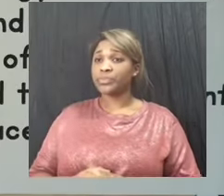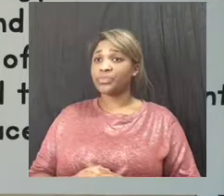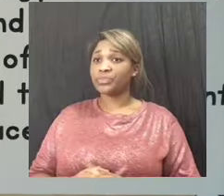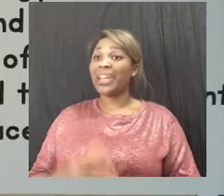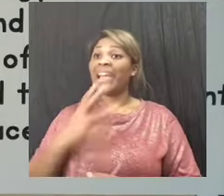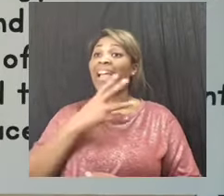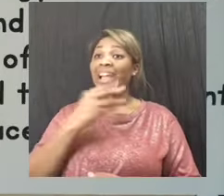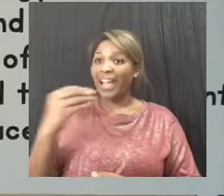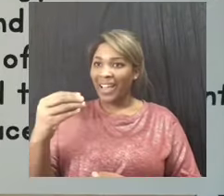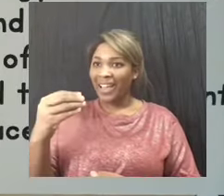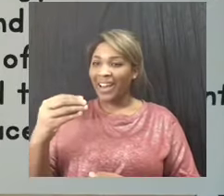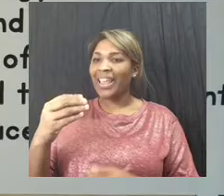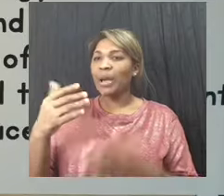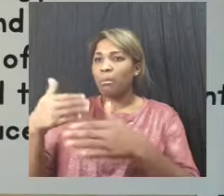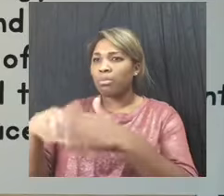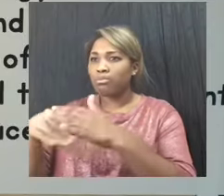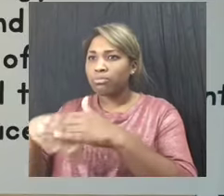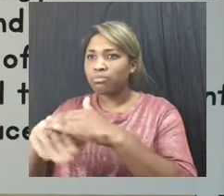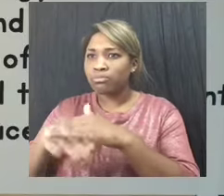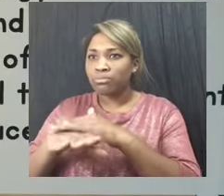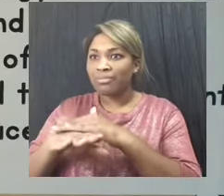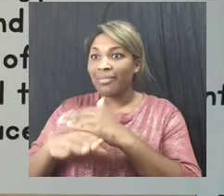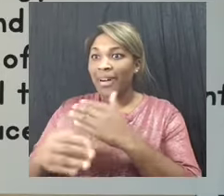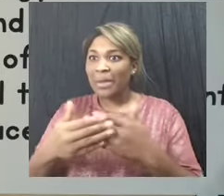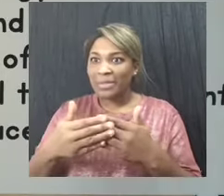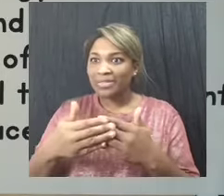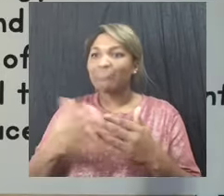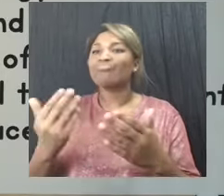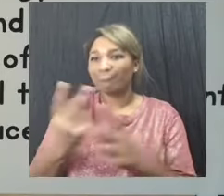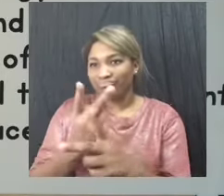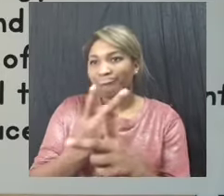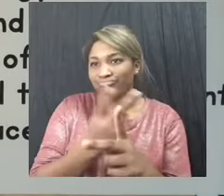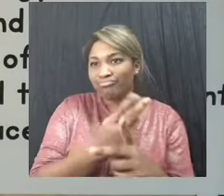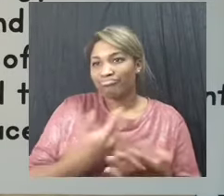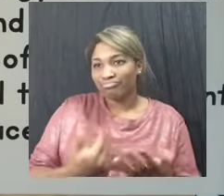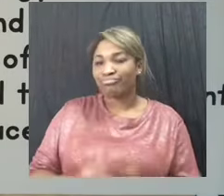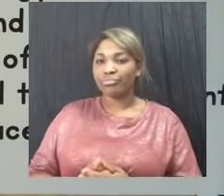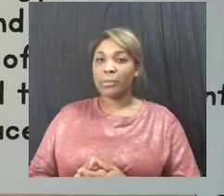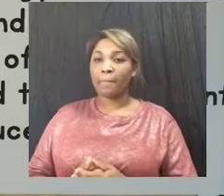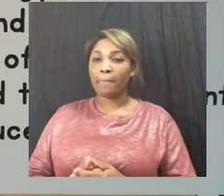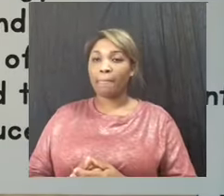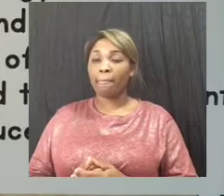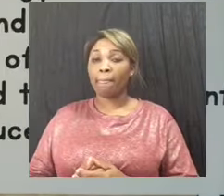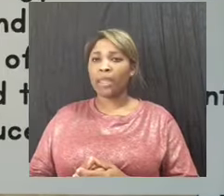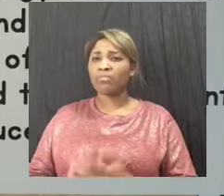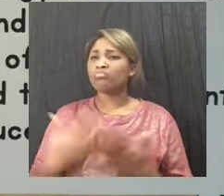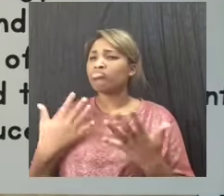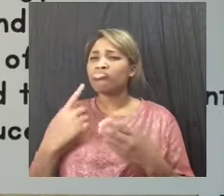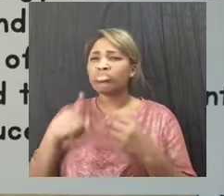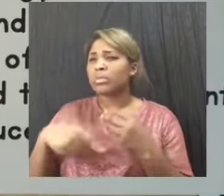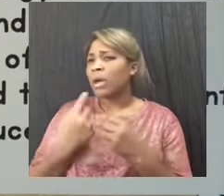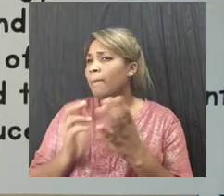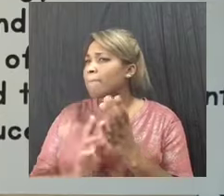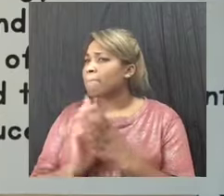and they reproduce. What about plants?